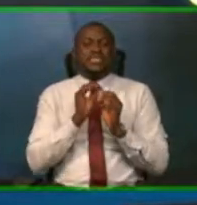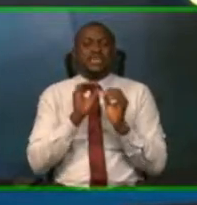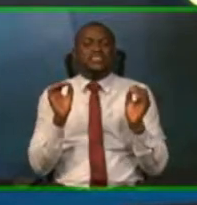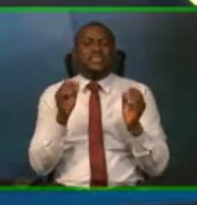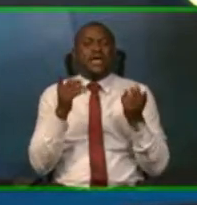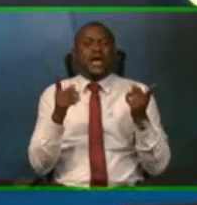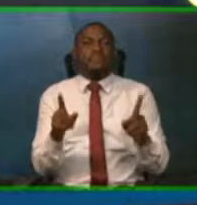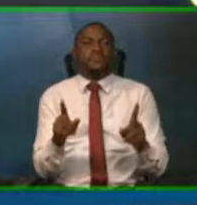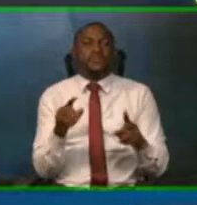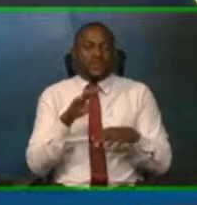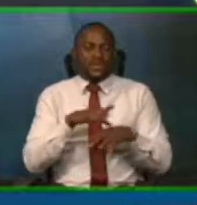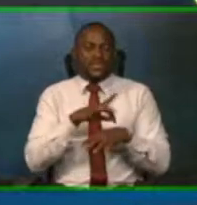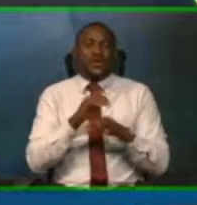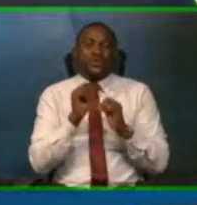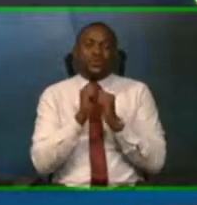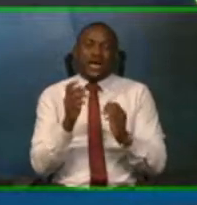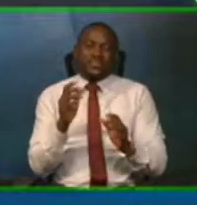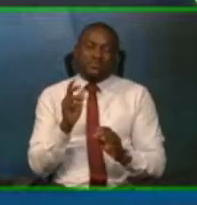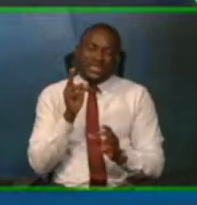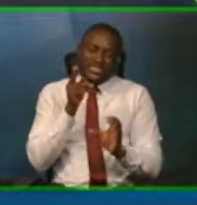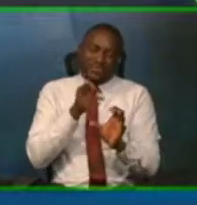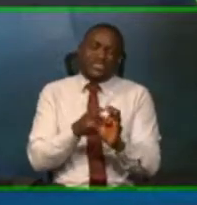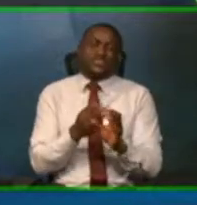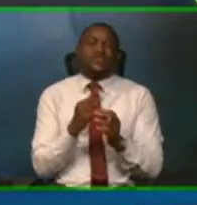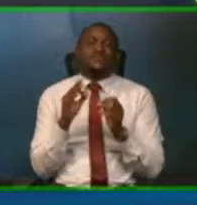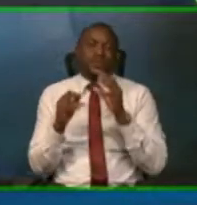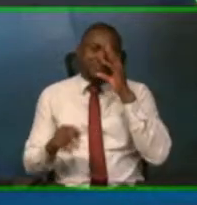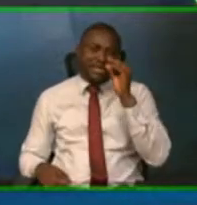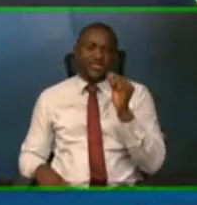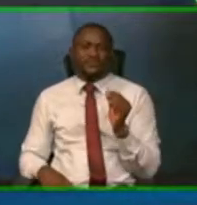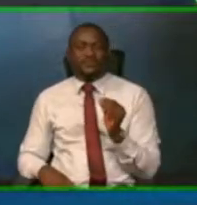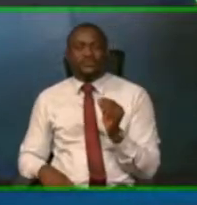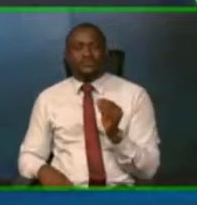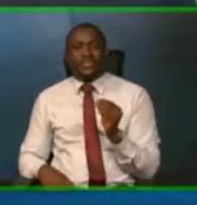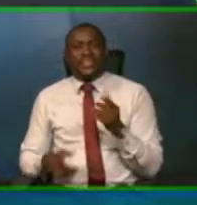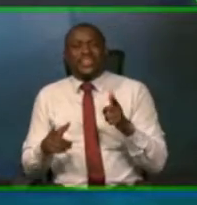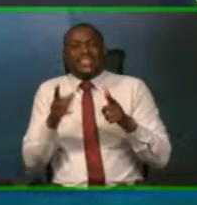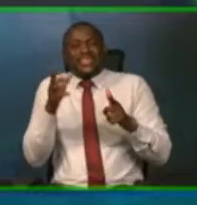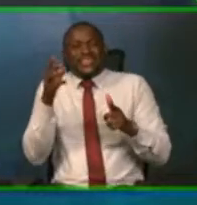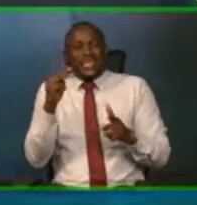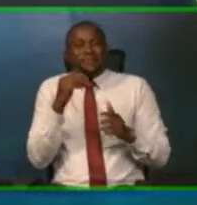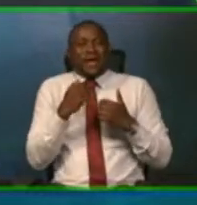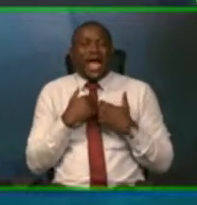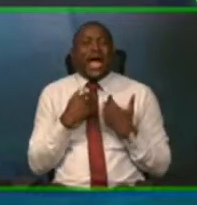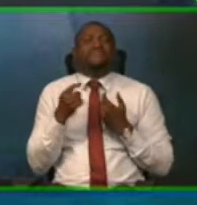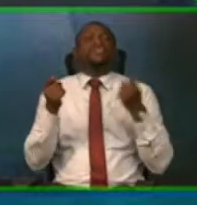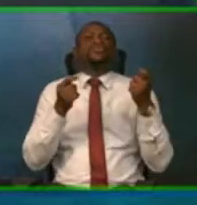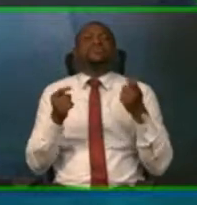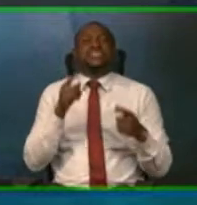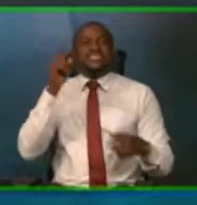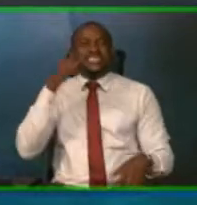the participation of a man. Let them have dominion, he said.